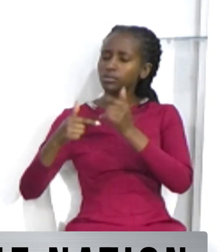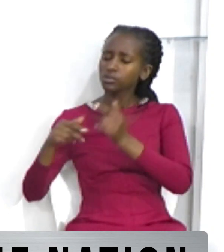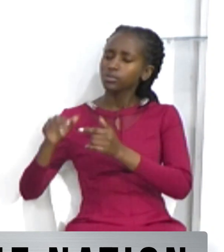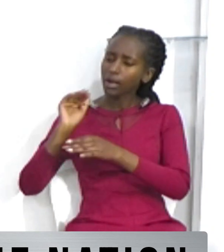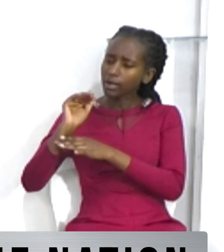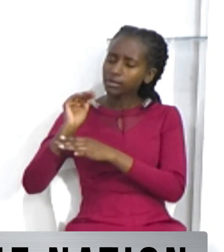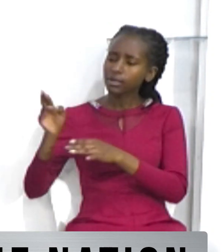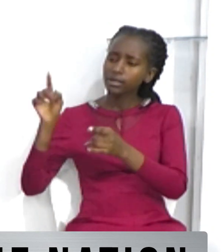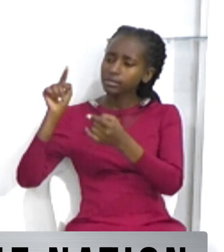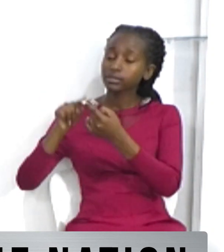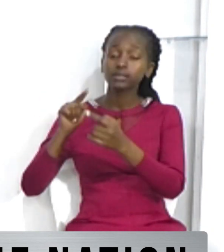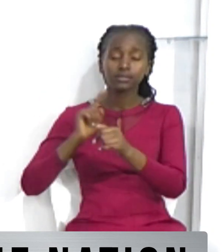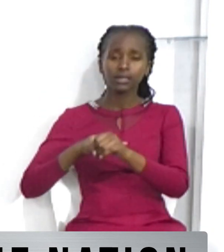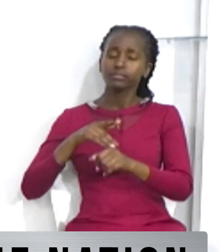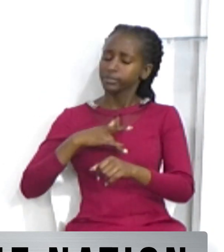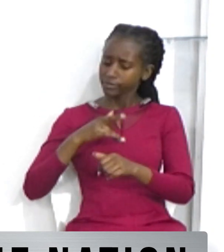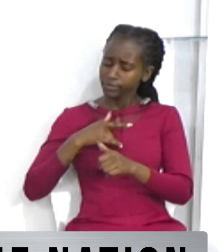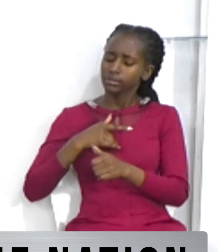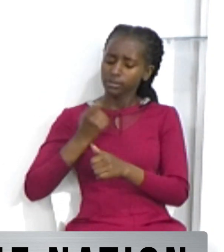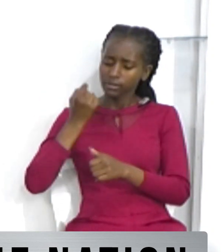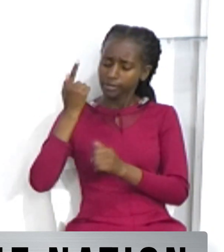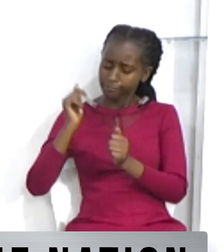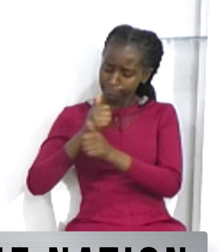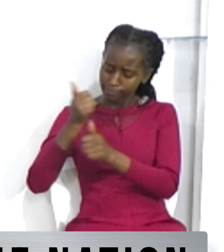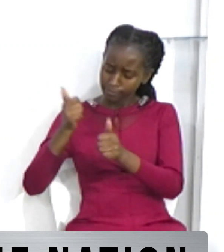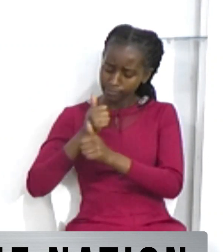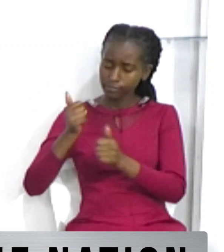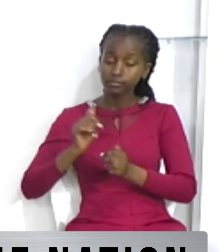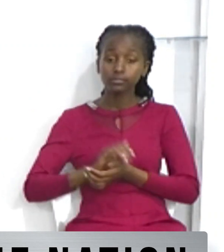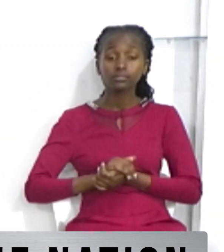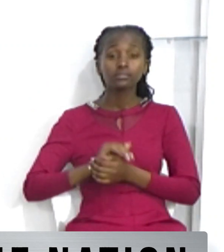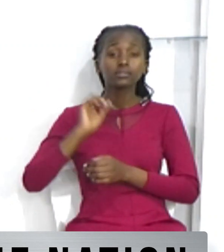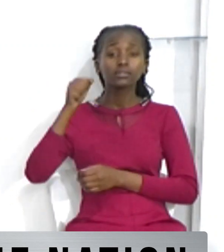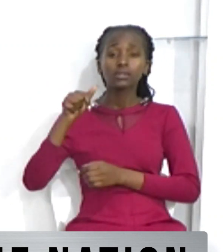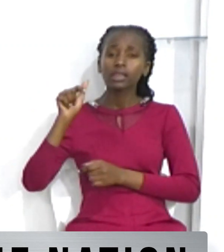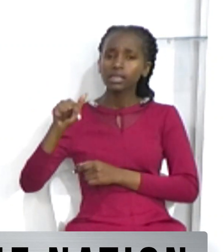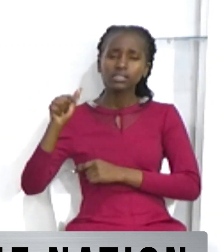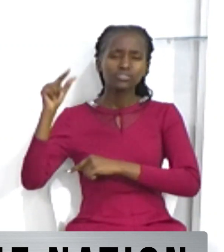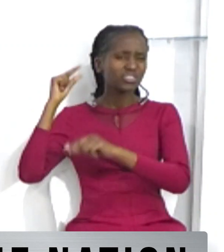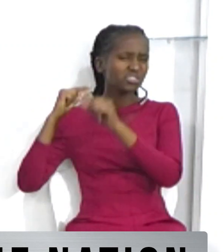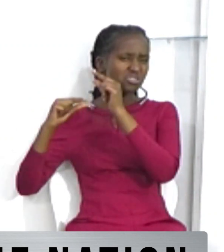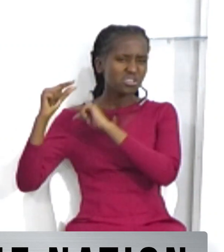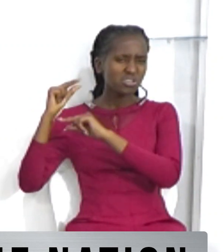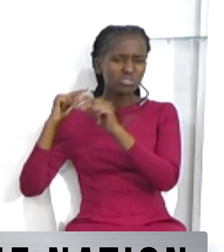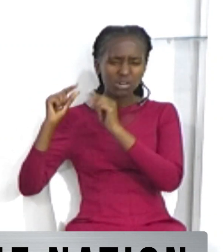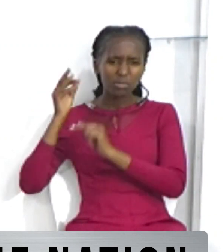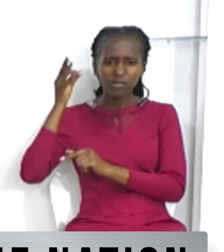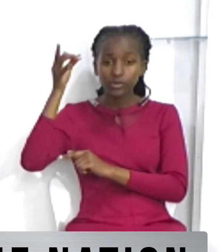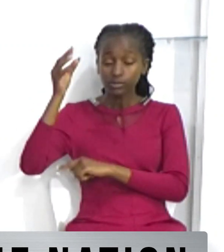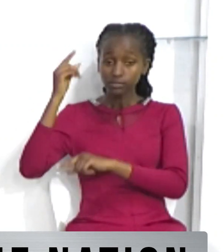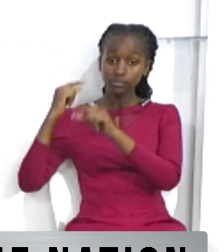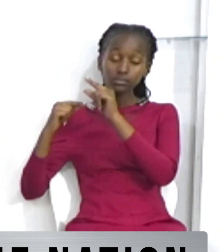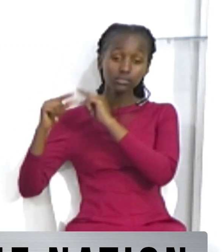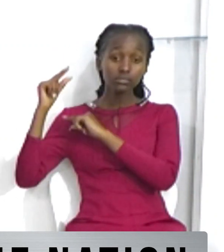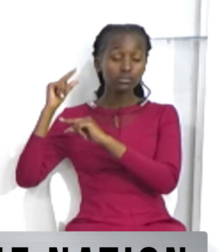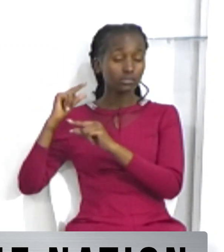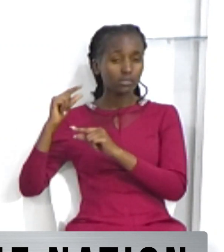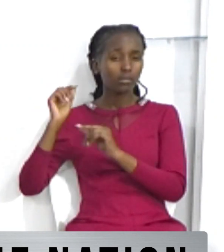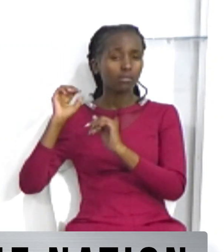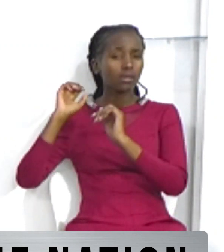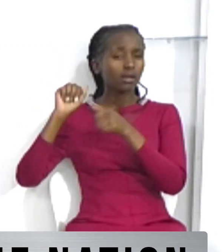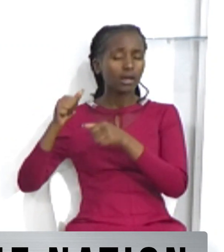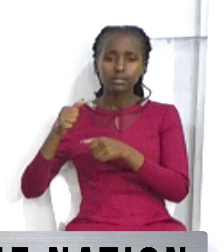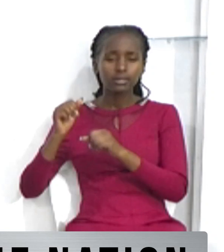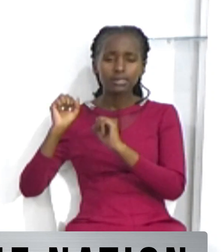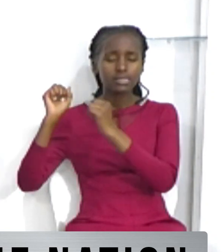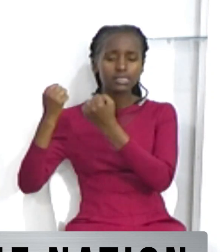satisfaction. Will this generation that is coming, because really this